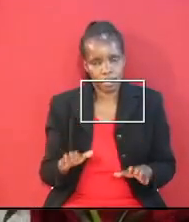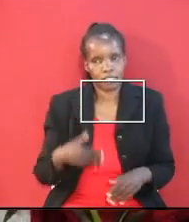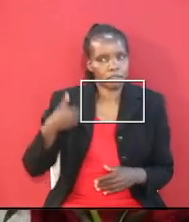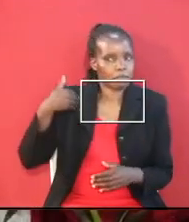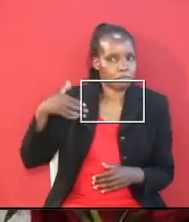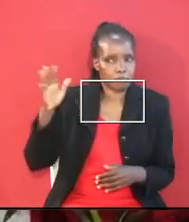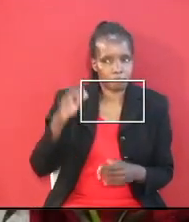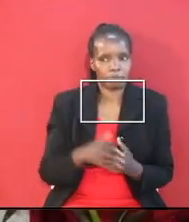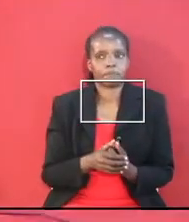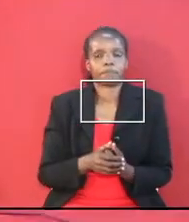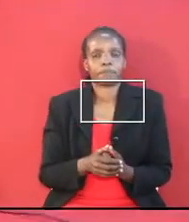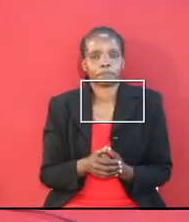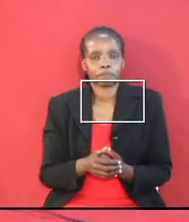Amen.